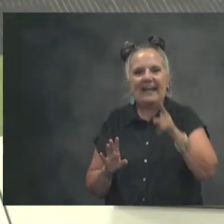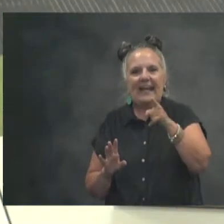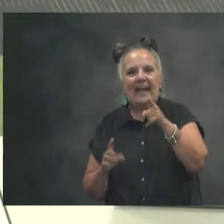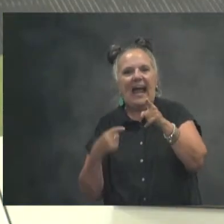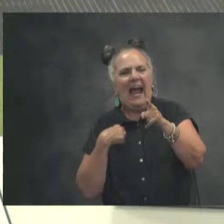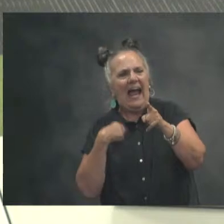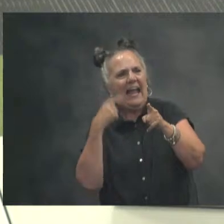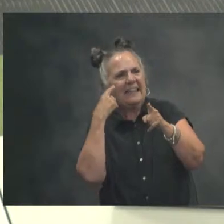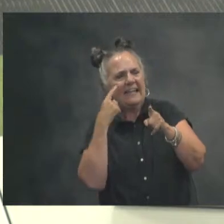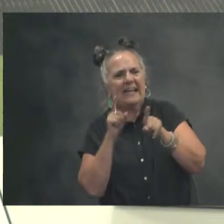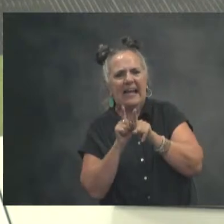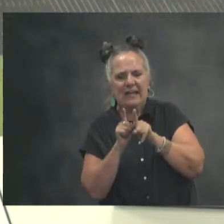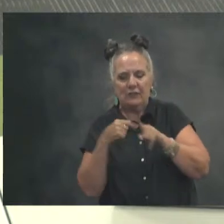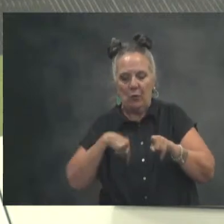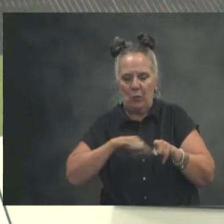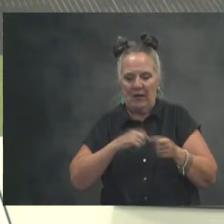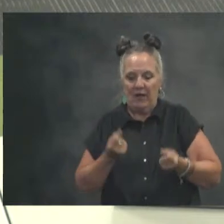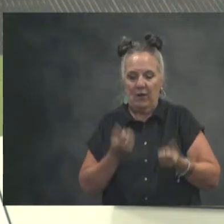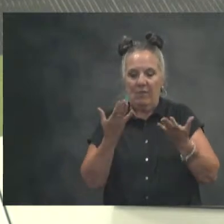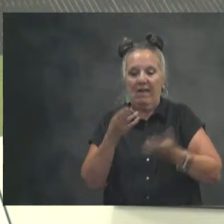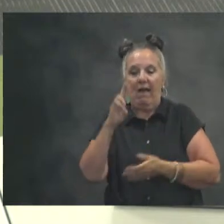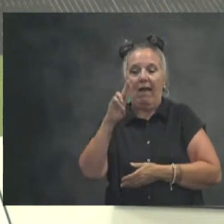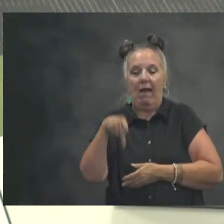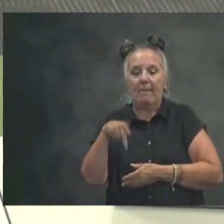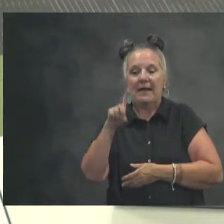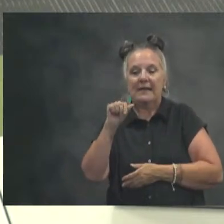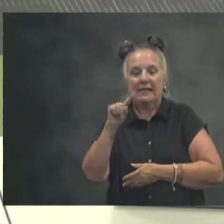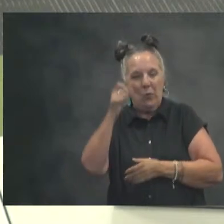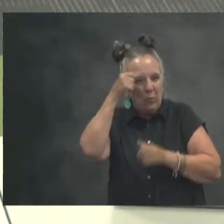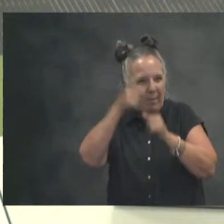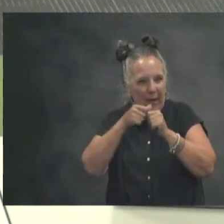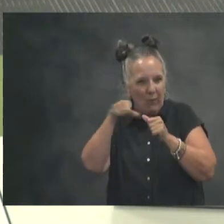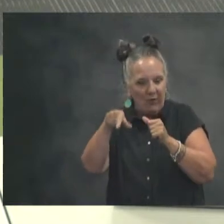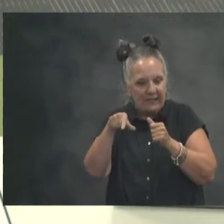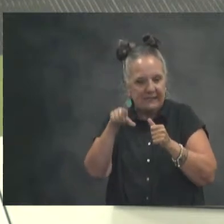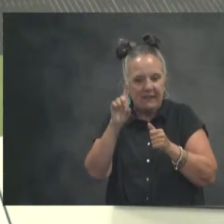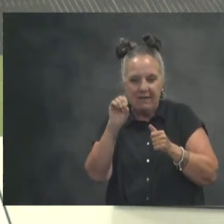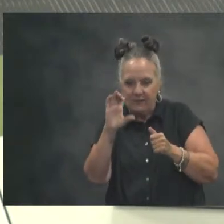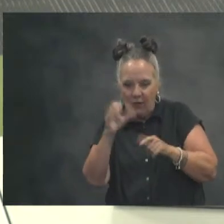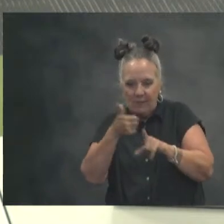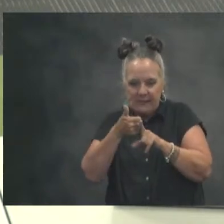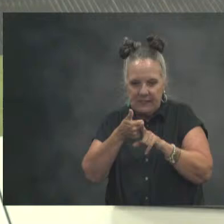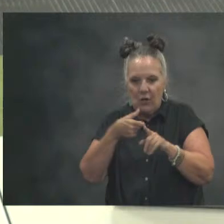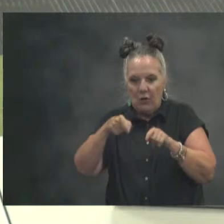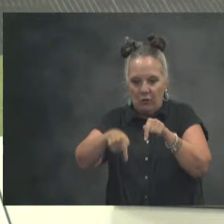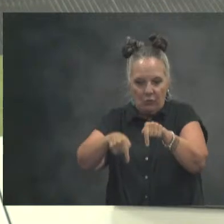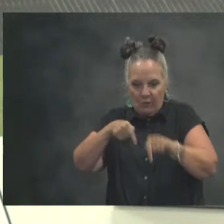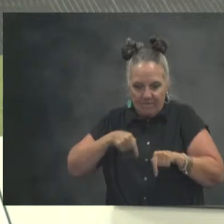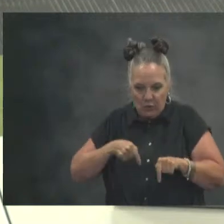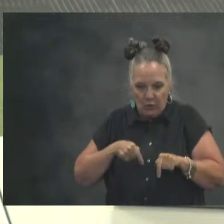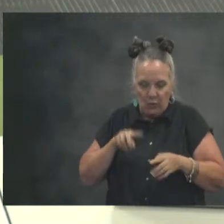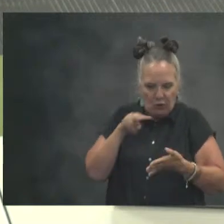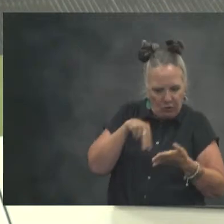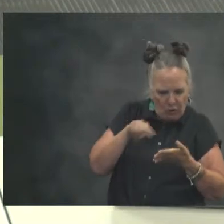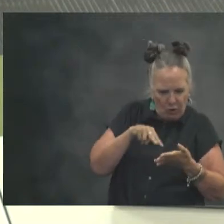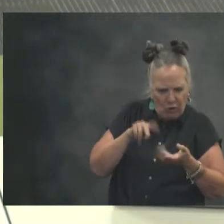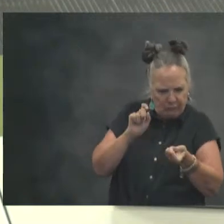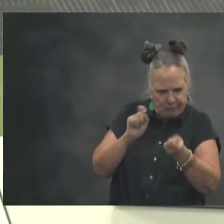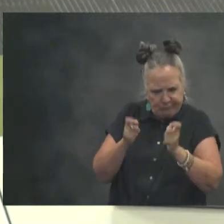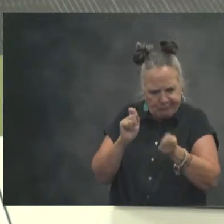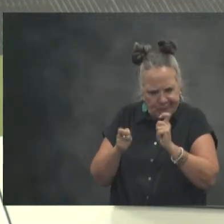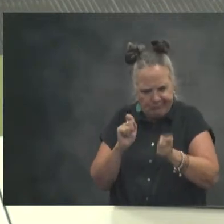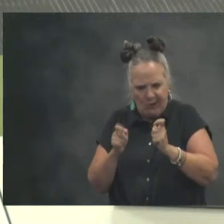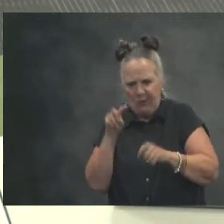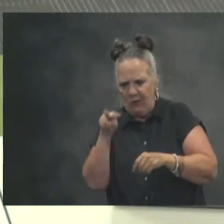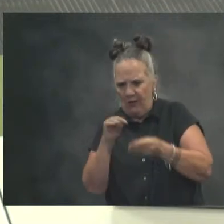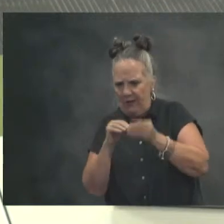updates, I think the idea of, we know that this will be a fluid document, and as we review it, we will make adjustments. And as we look at these